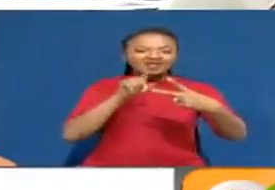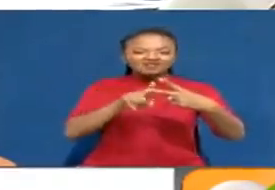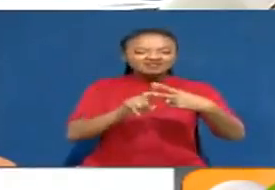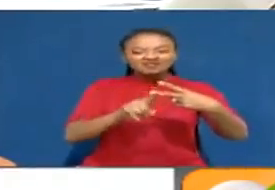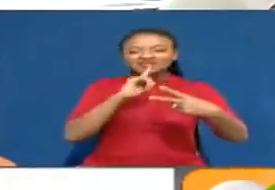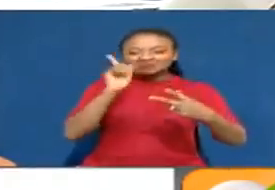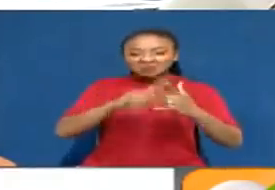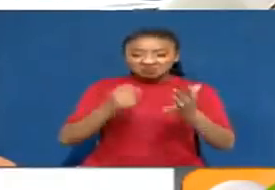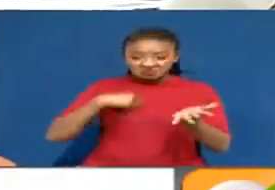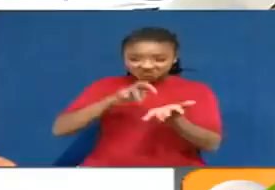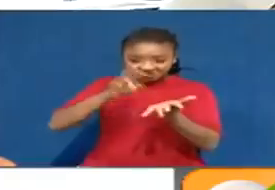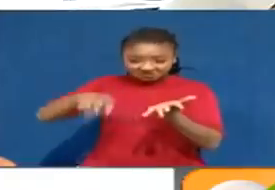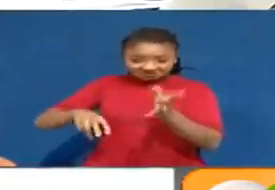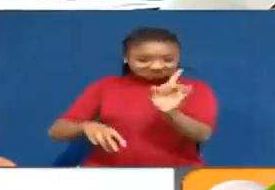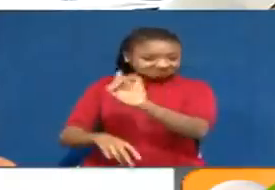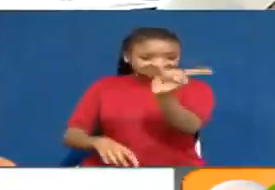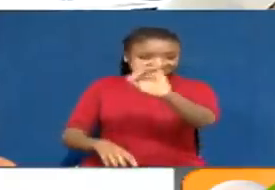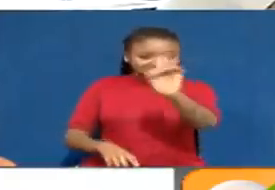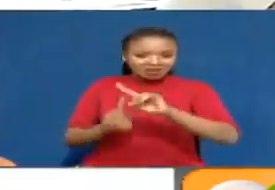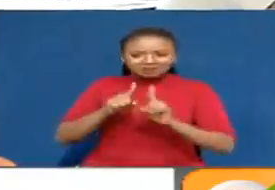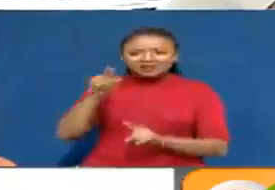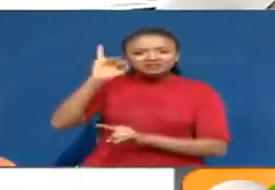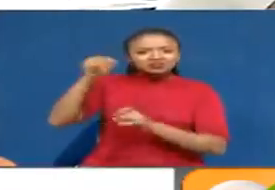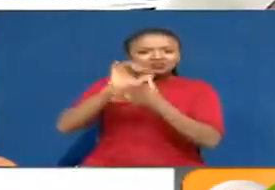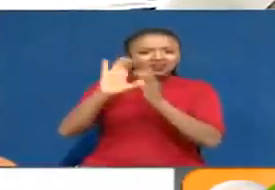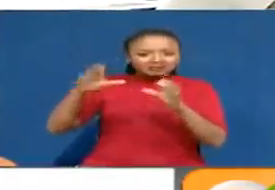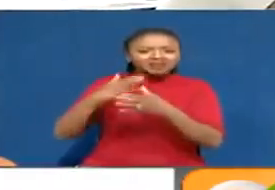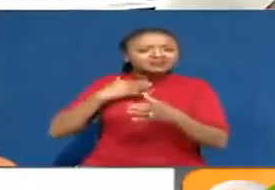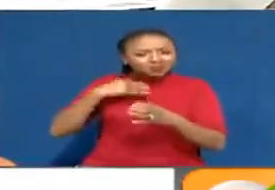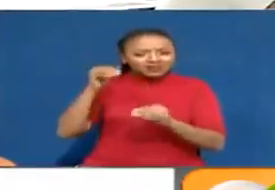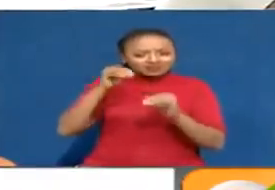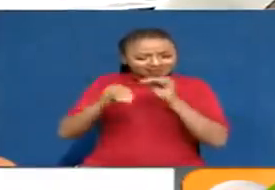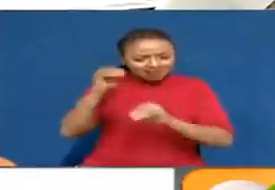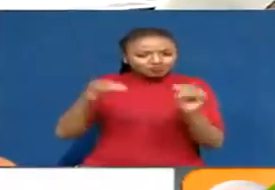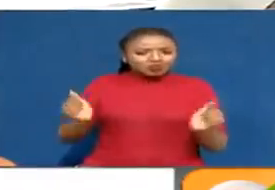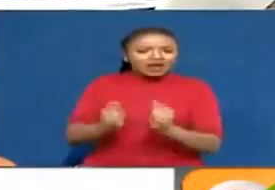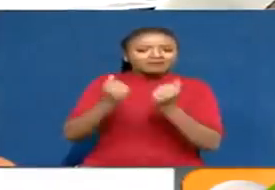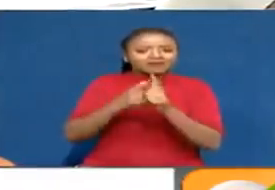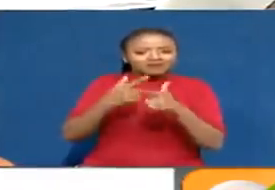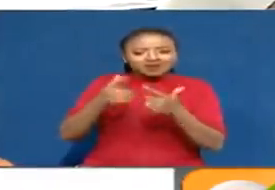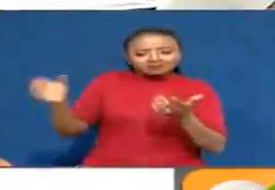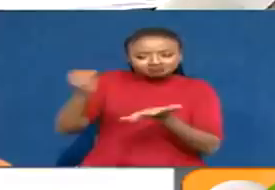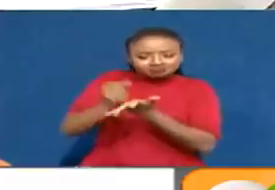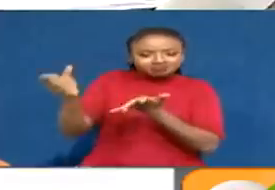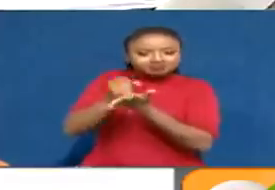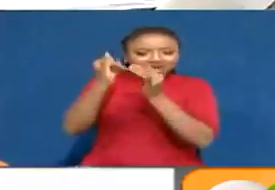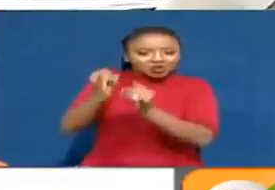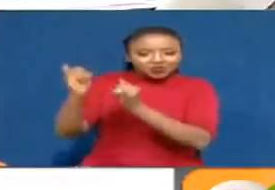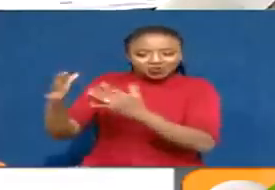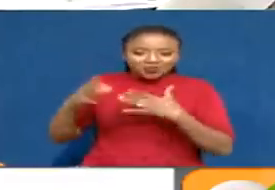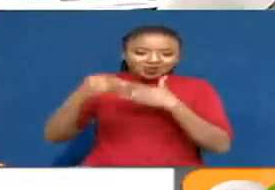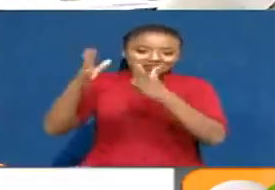the Jubilee Party has caved to pressure to hold party elections and inject fresh leadership into the embattled party. The party